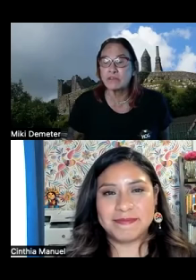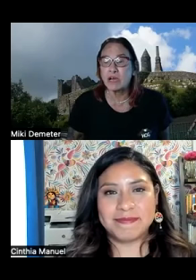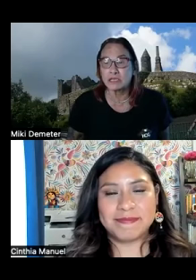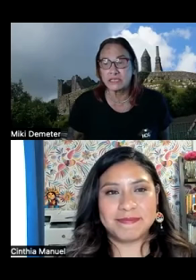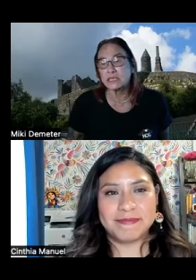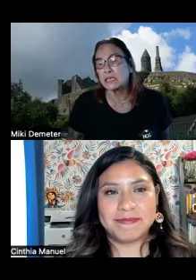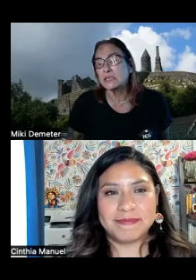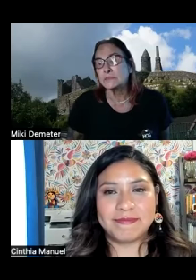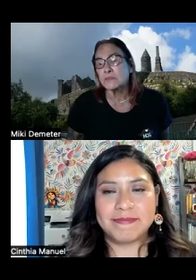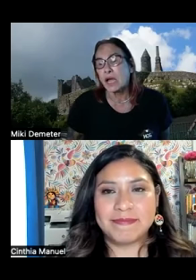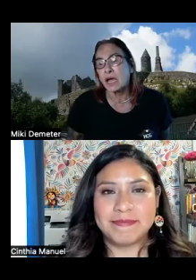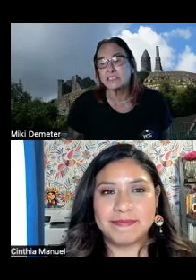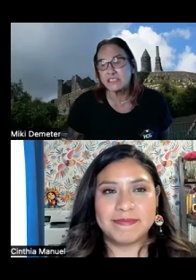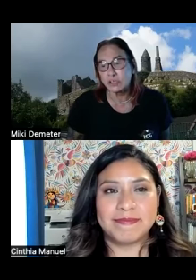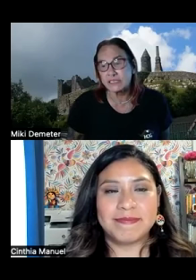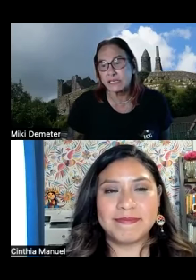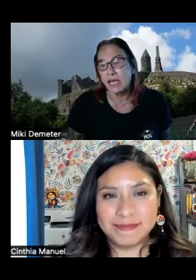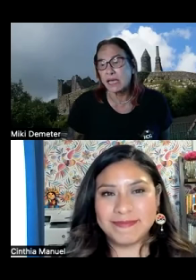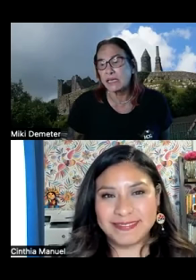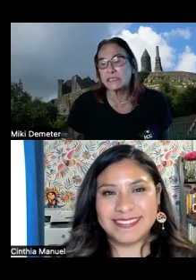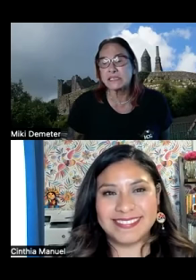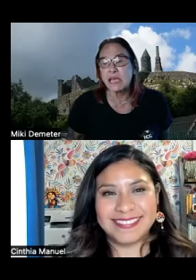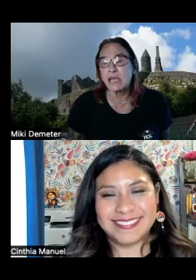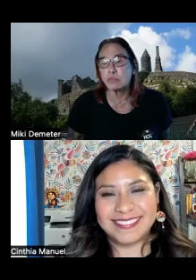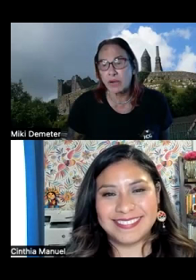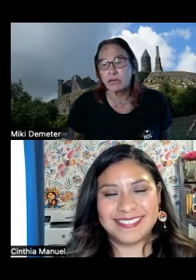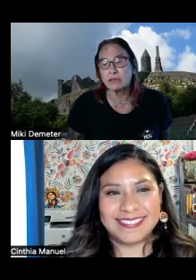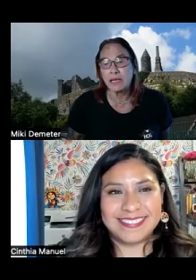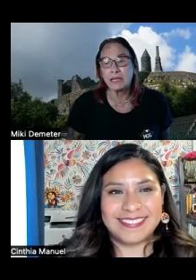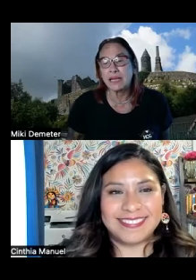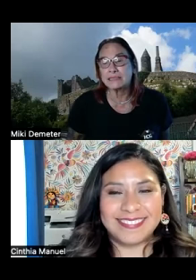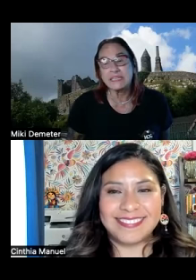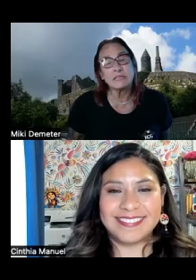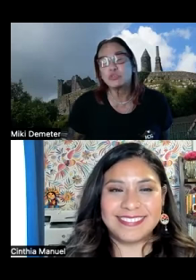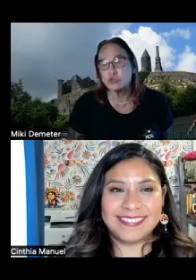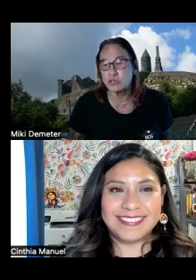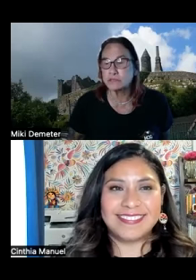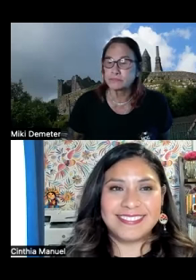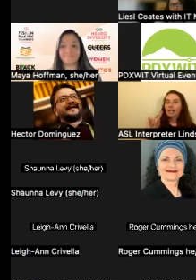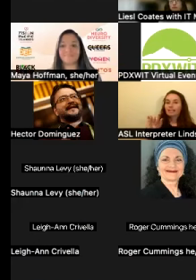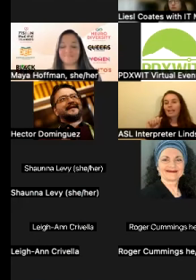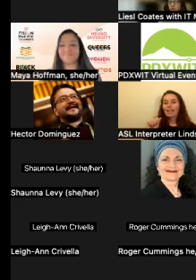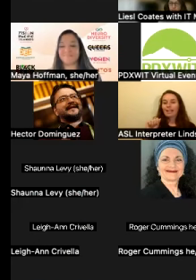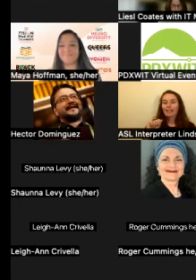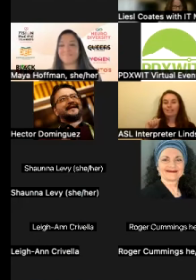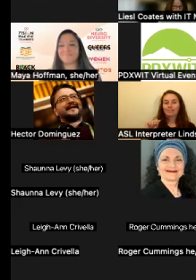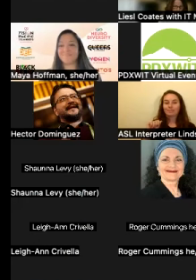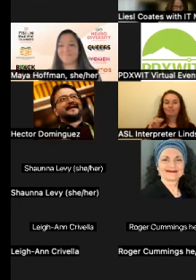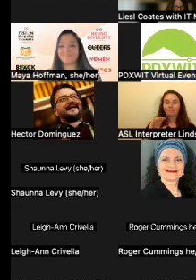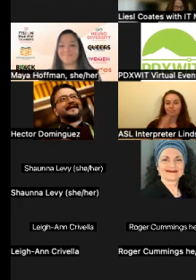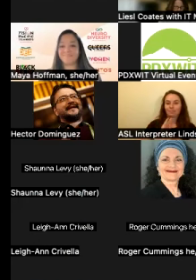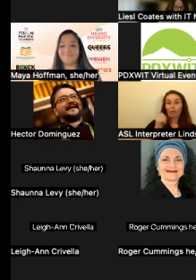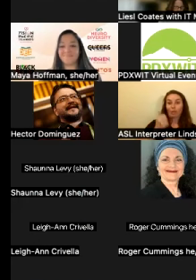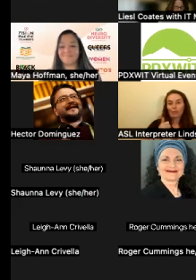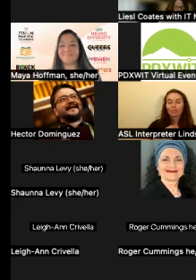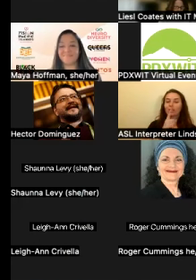of Autentica Consulting, and is a proud Latinapreneur. And we are excited to